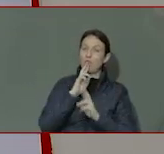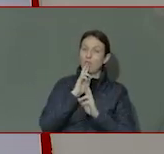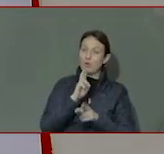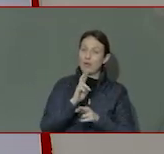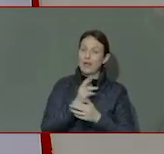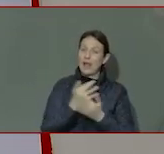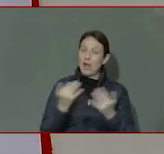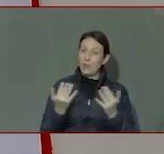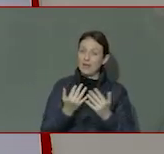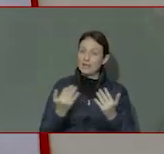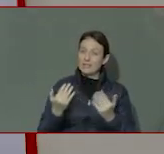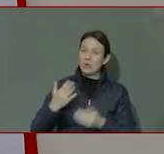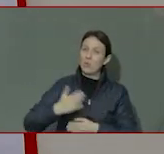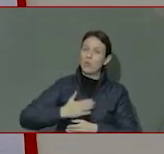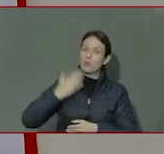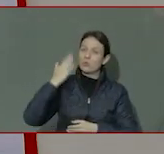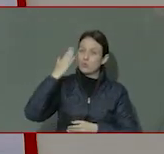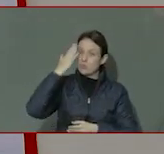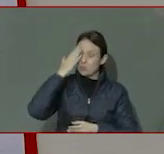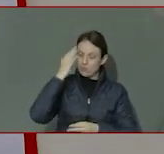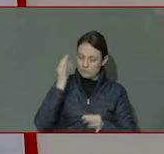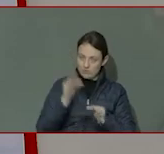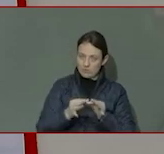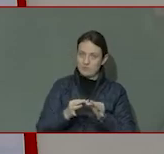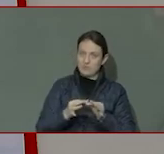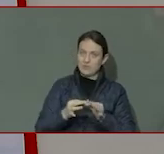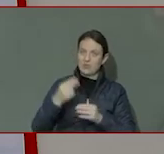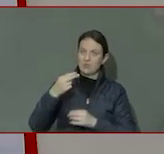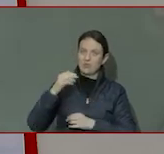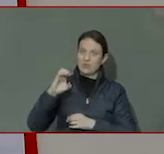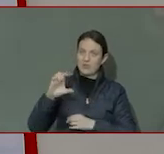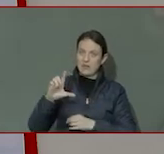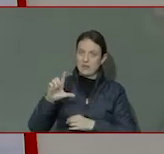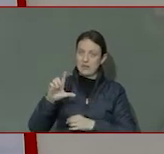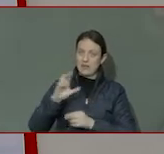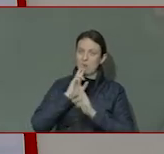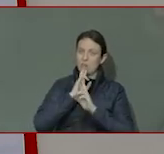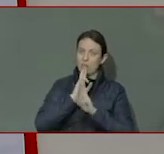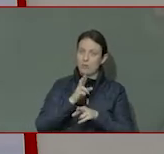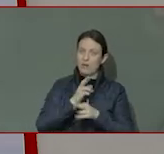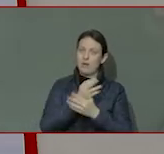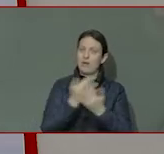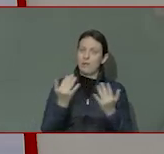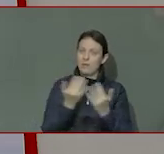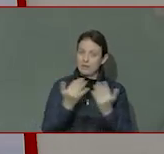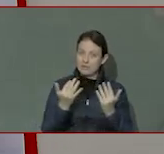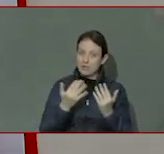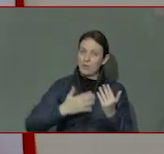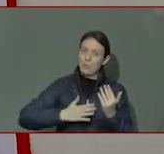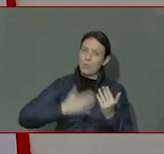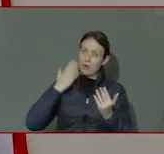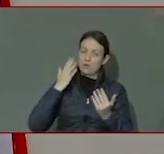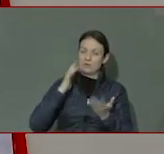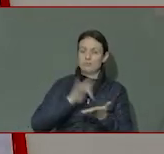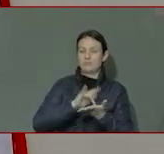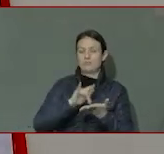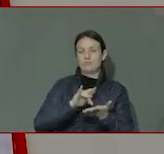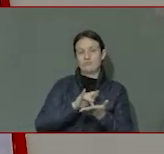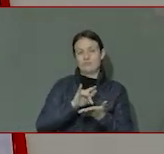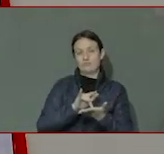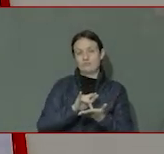I want to calculate the concentration of HCl that reacted. And that is going to